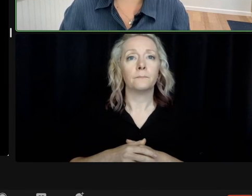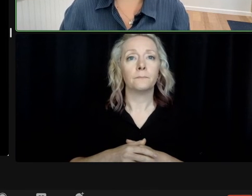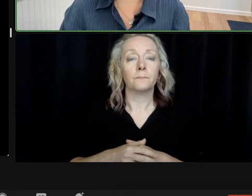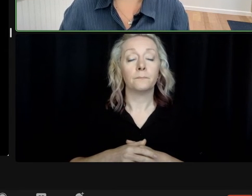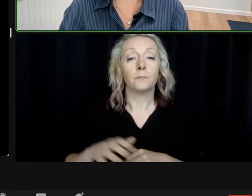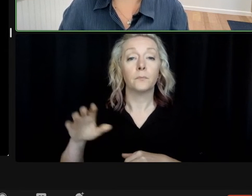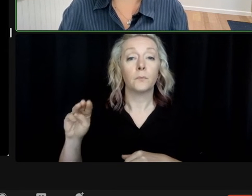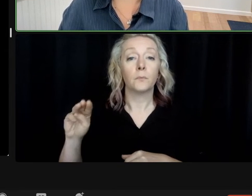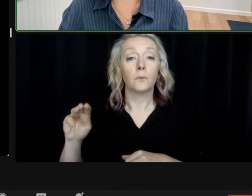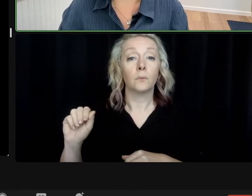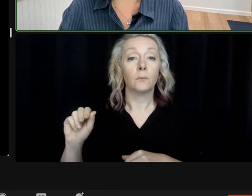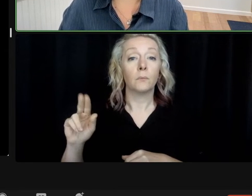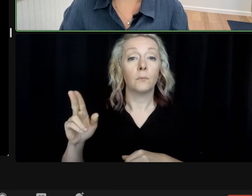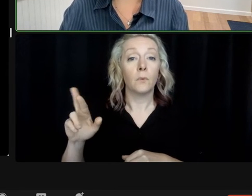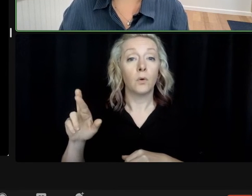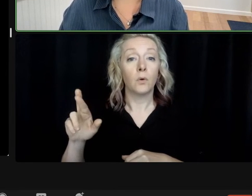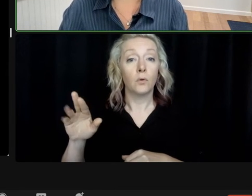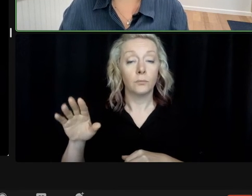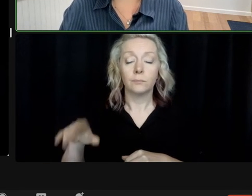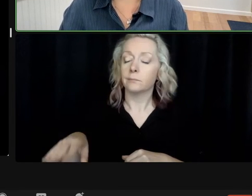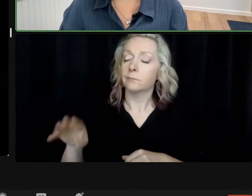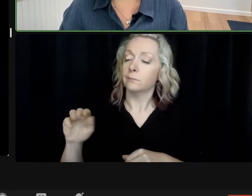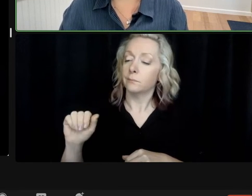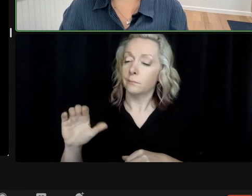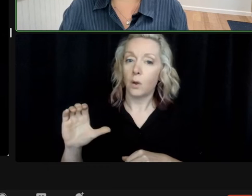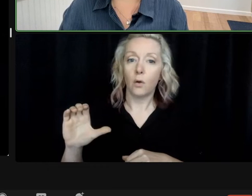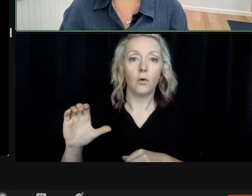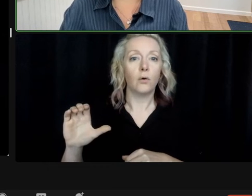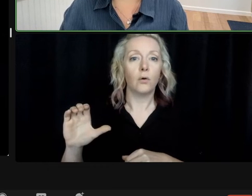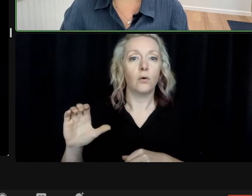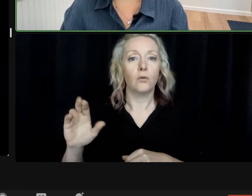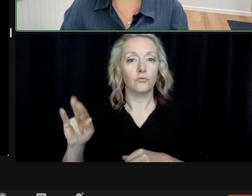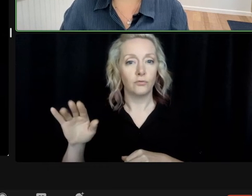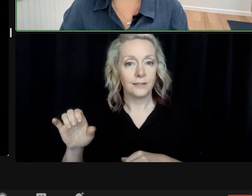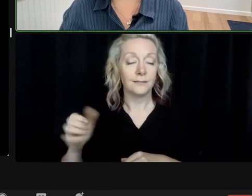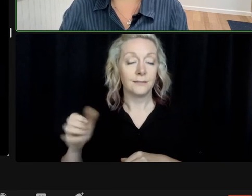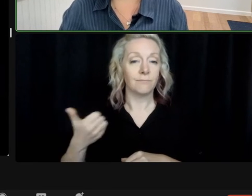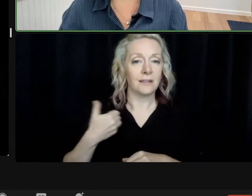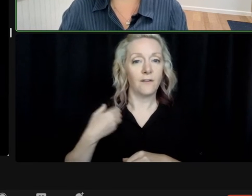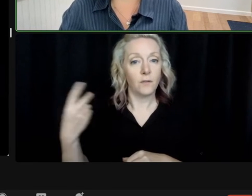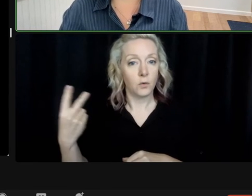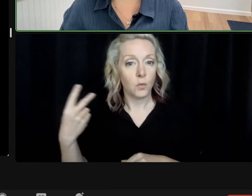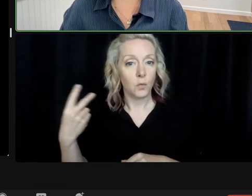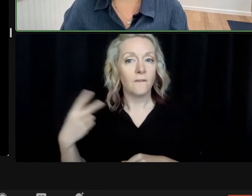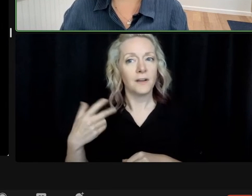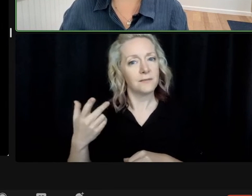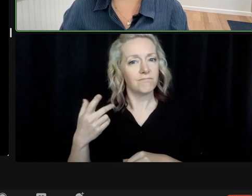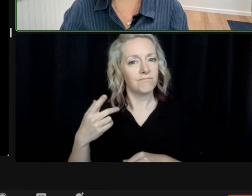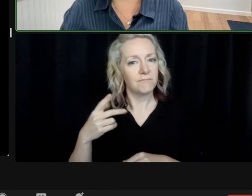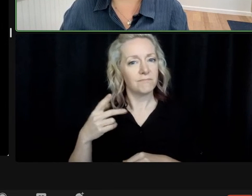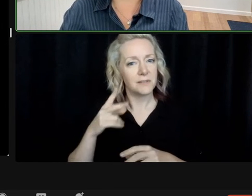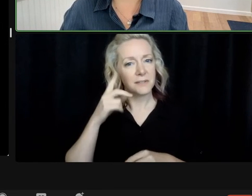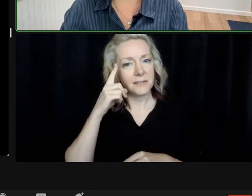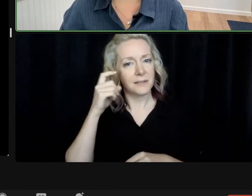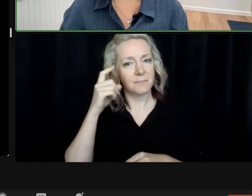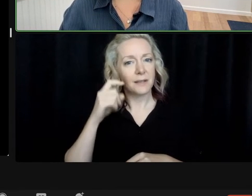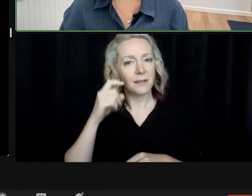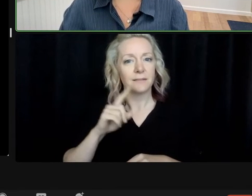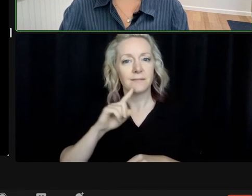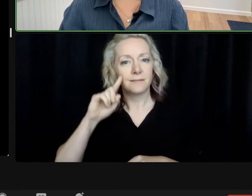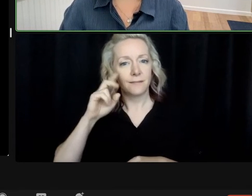Maurice and I, and this is straight from our article, is that simply put, we think deafblindness and autism may look similar because they significantly